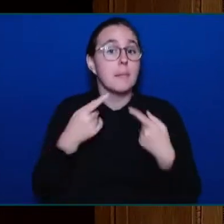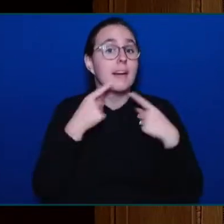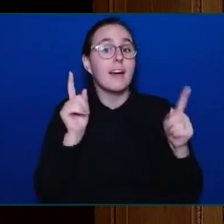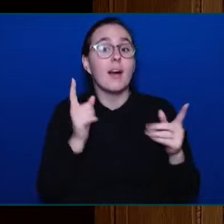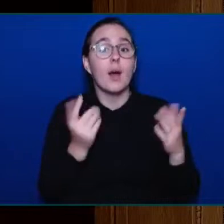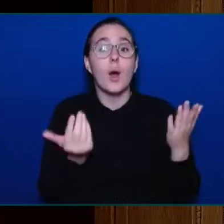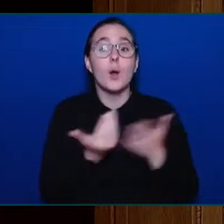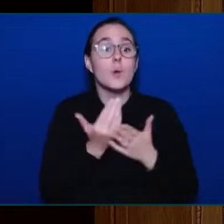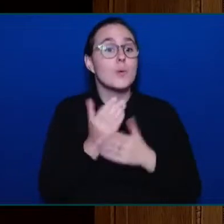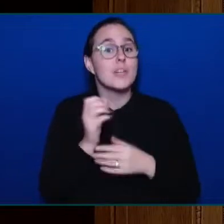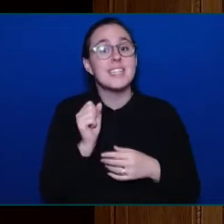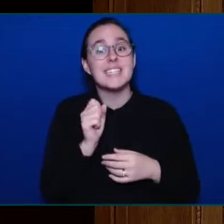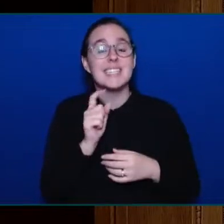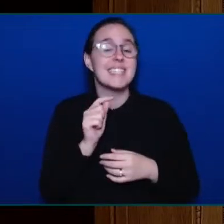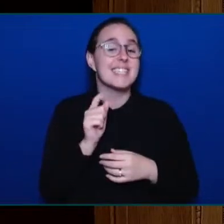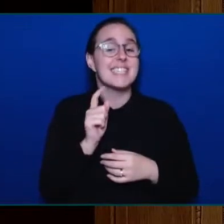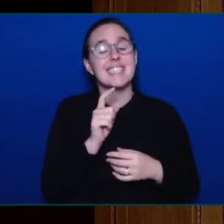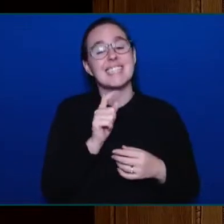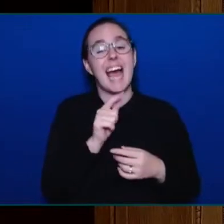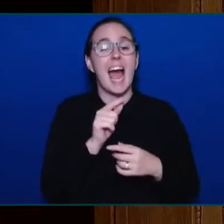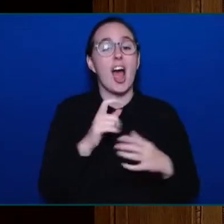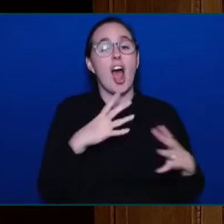Mr. Speaker,